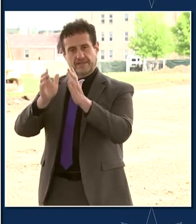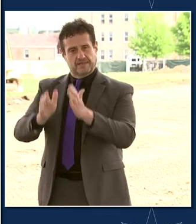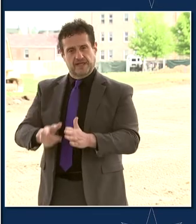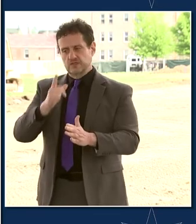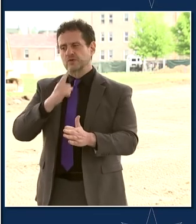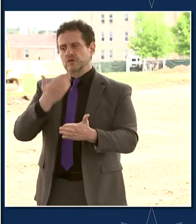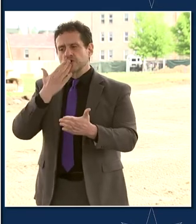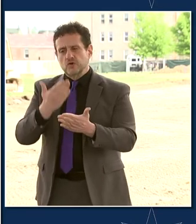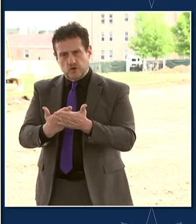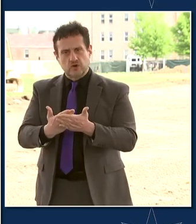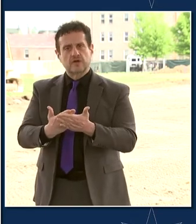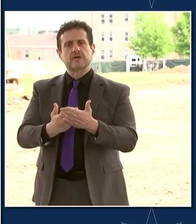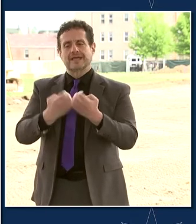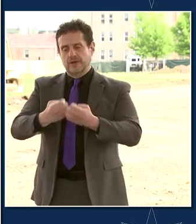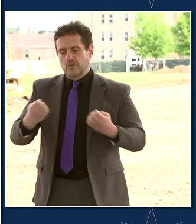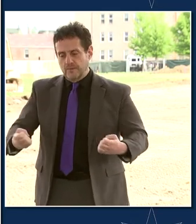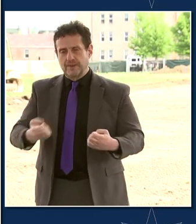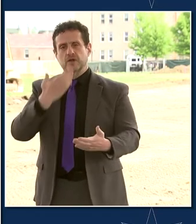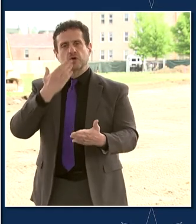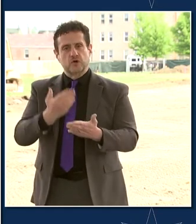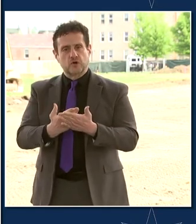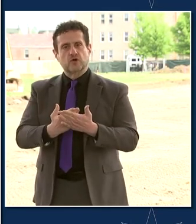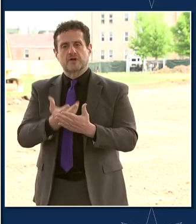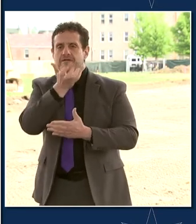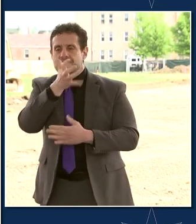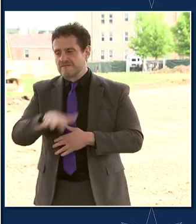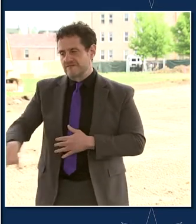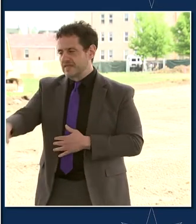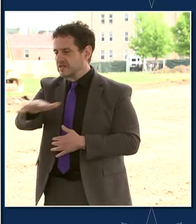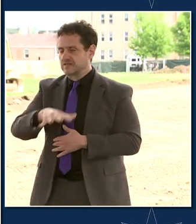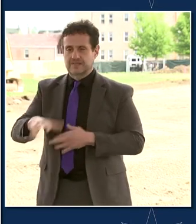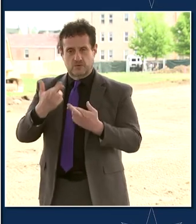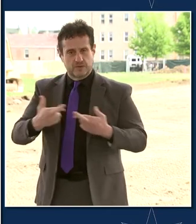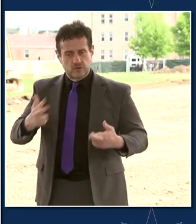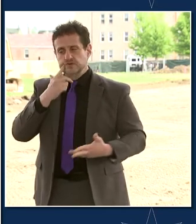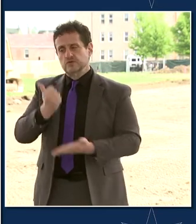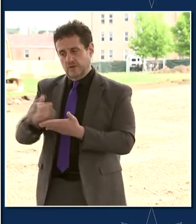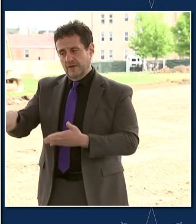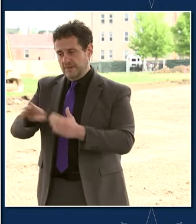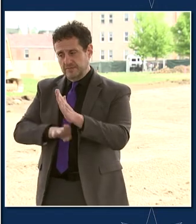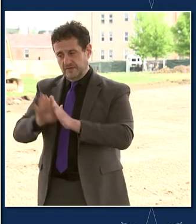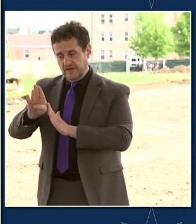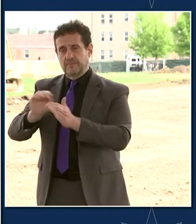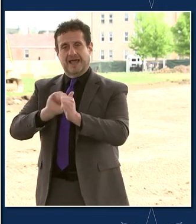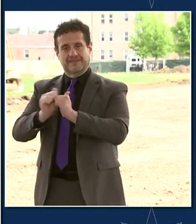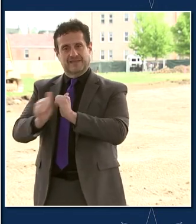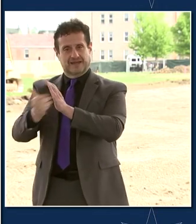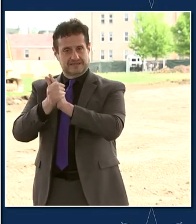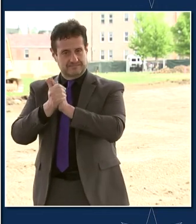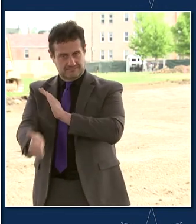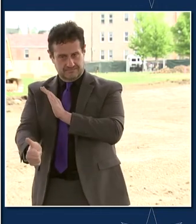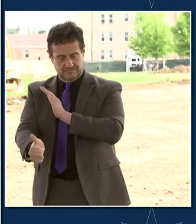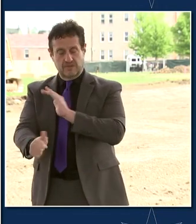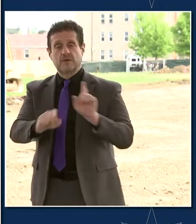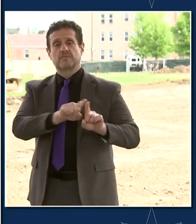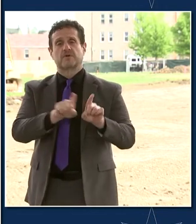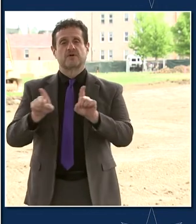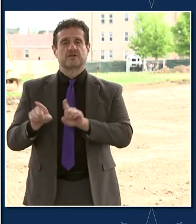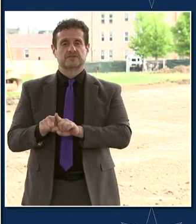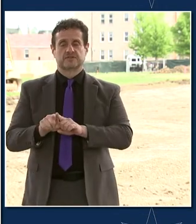quality facilities and also other resources to help them develop not only their athletic talents, but